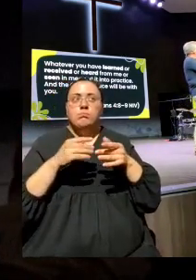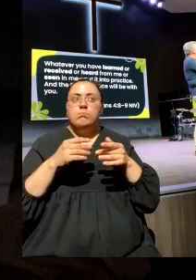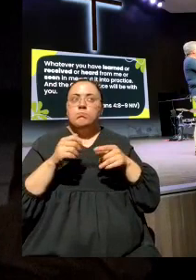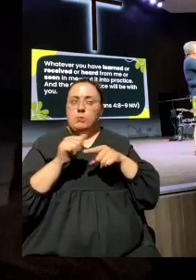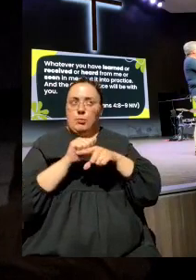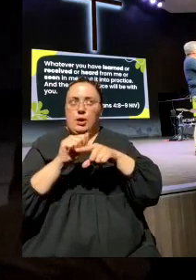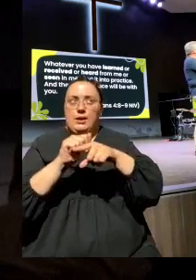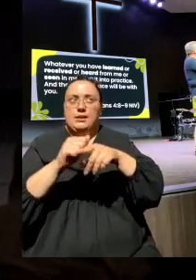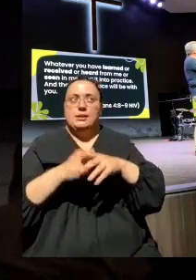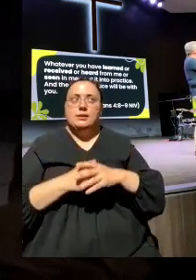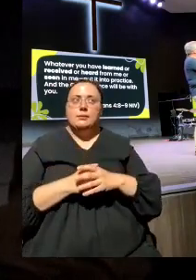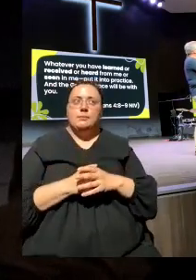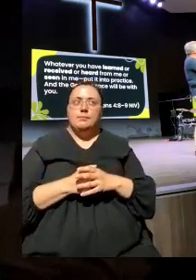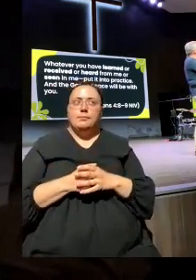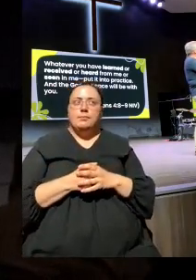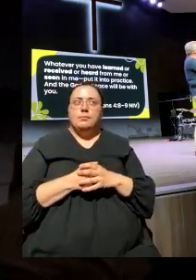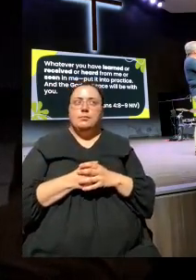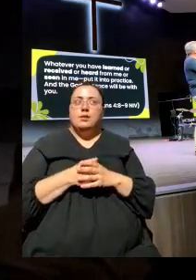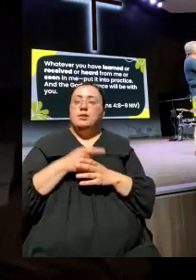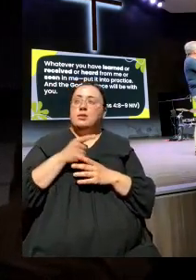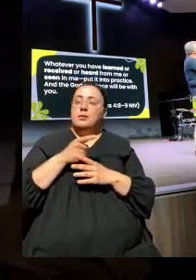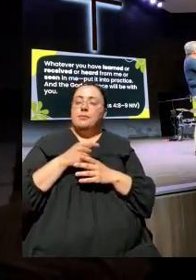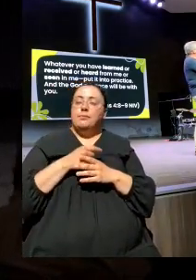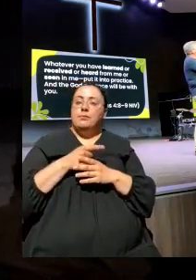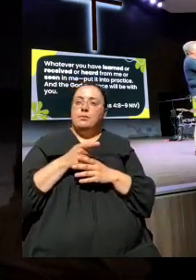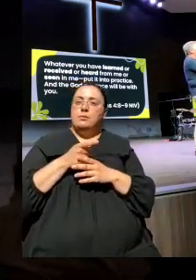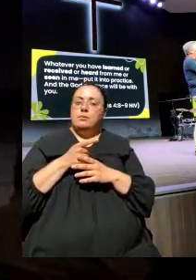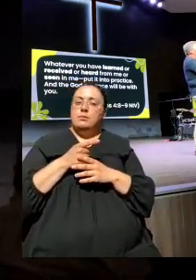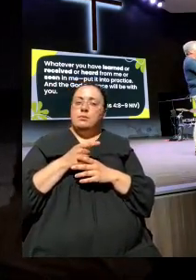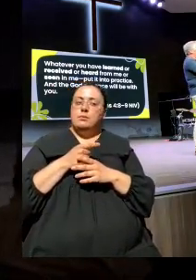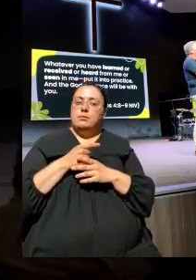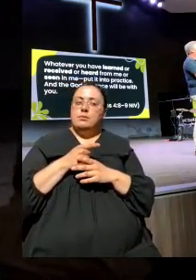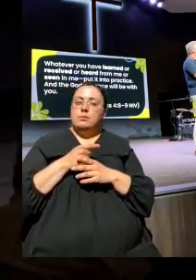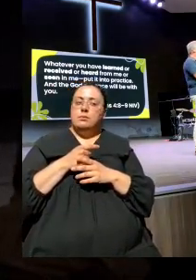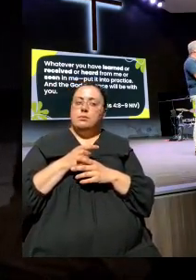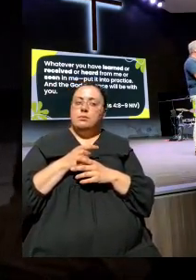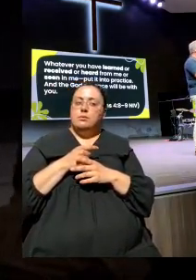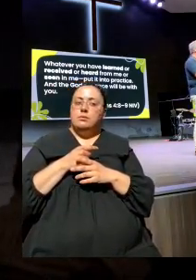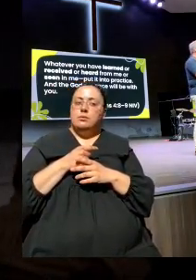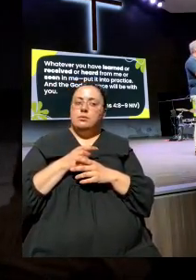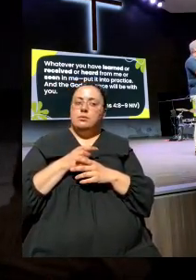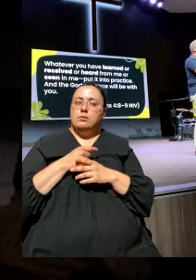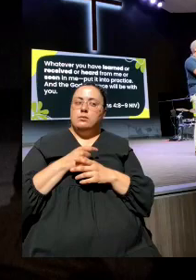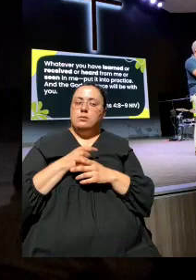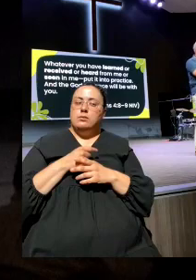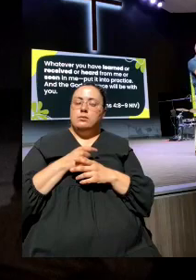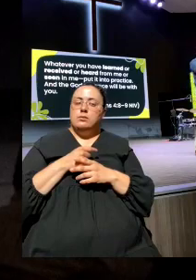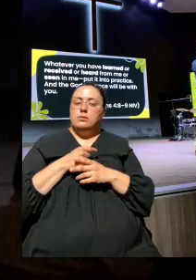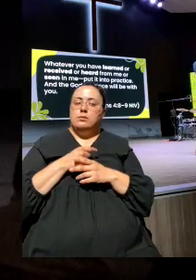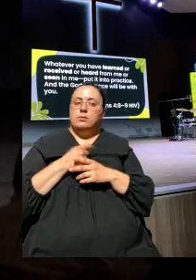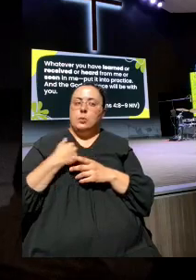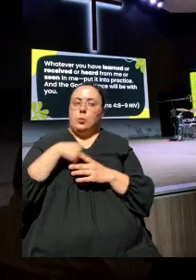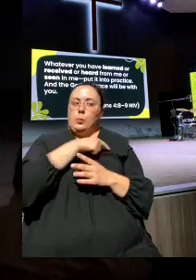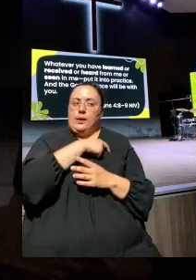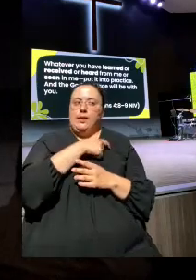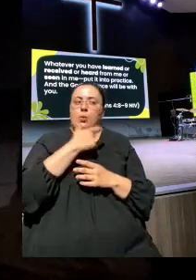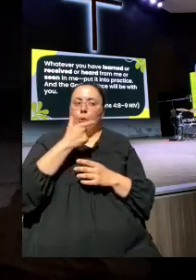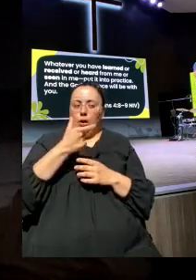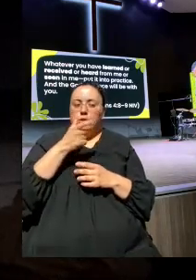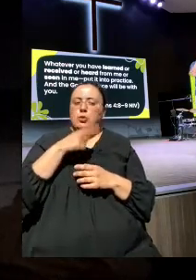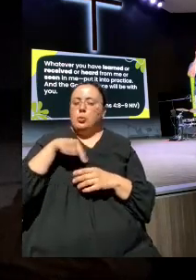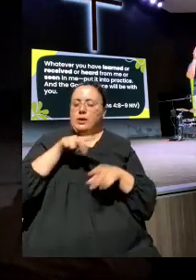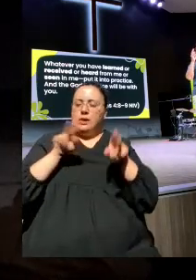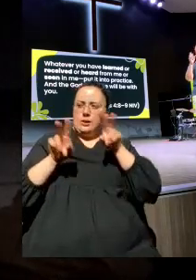training regimen so that we can imitate what they're doing in order to become athletes like them. We watch, we